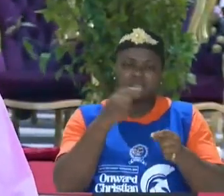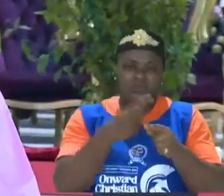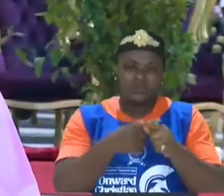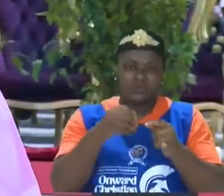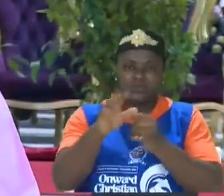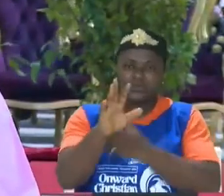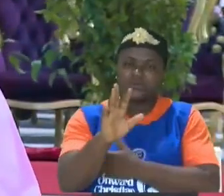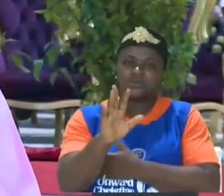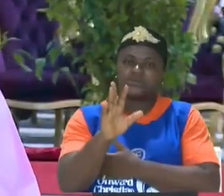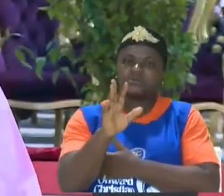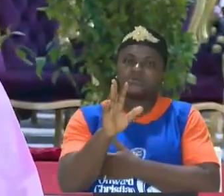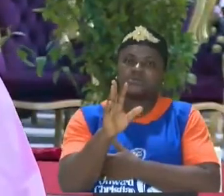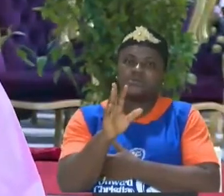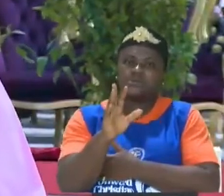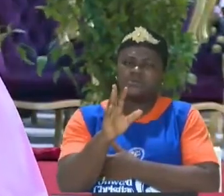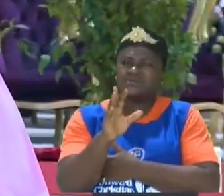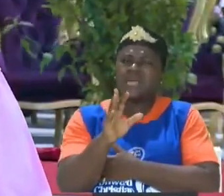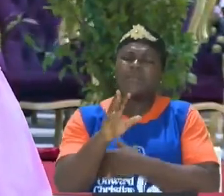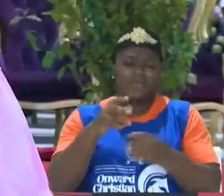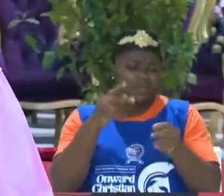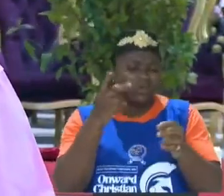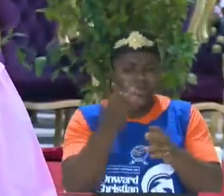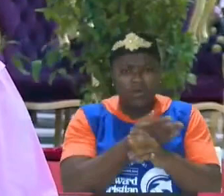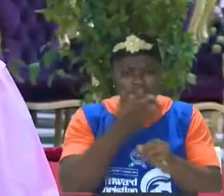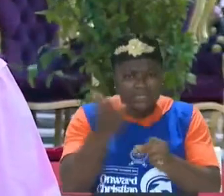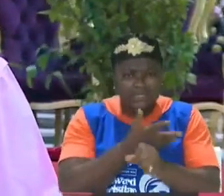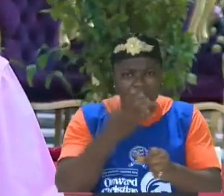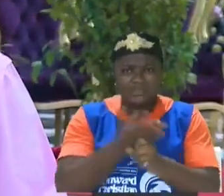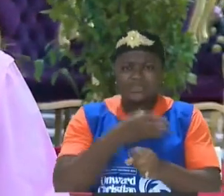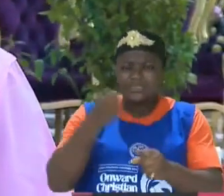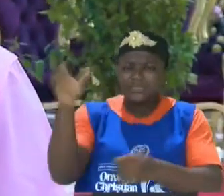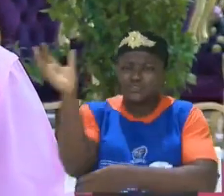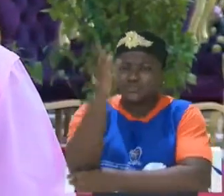I have cut 5 out of 20.